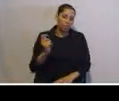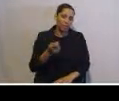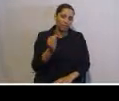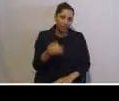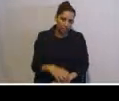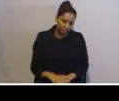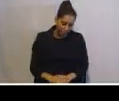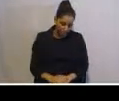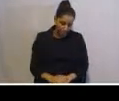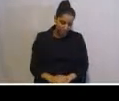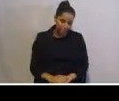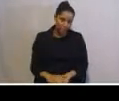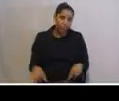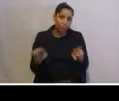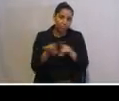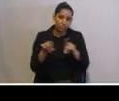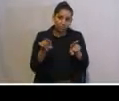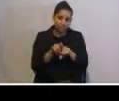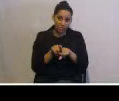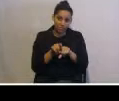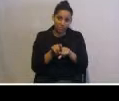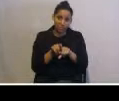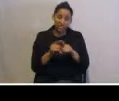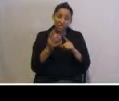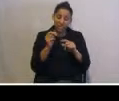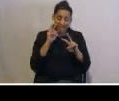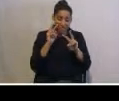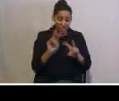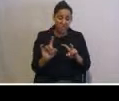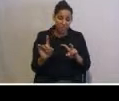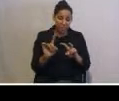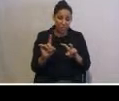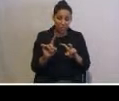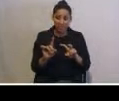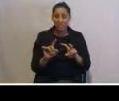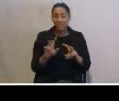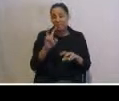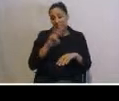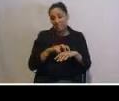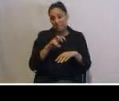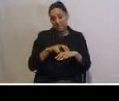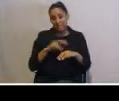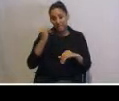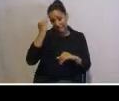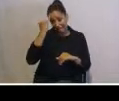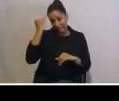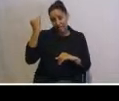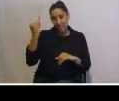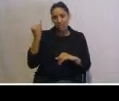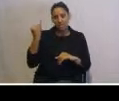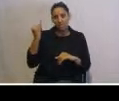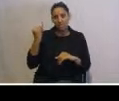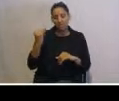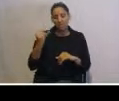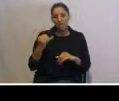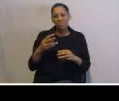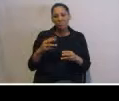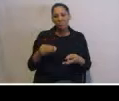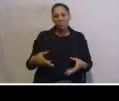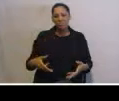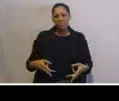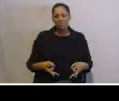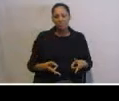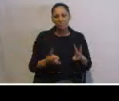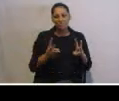also getting apparent that there is a need for innovative models that include some form of subsidies, obviously.